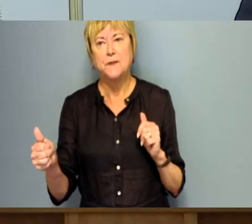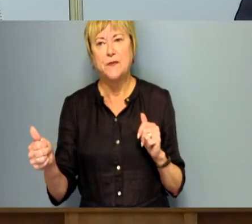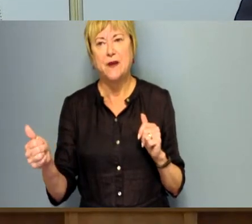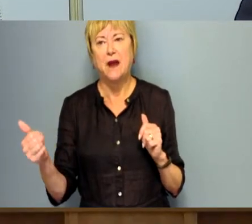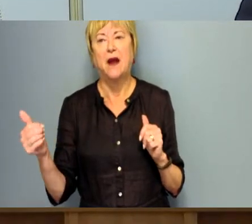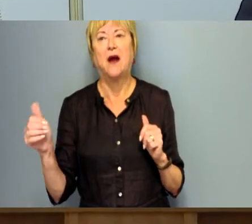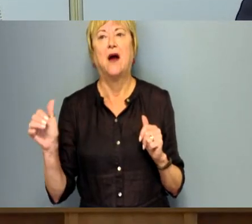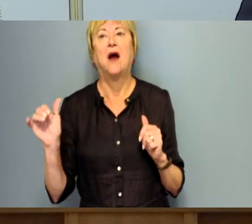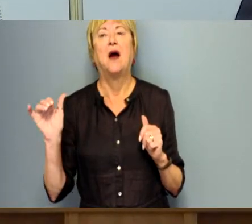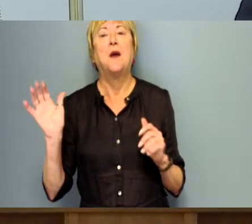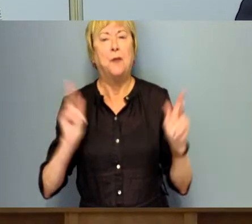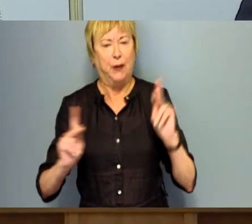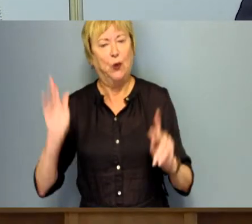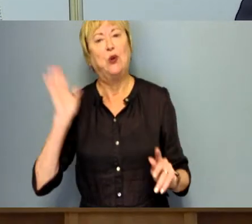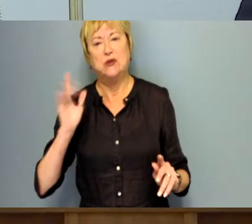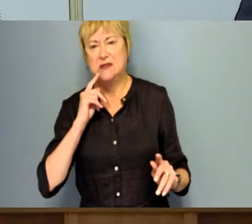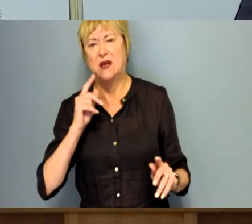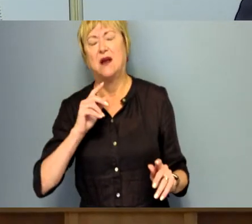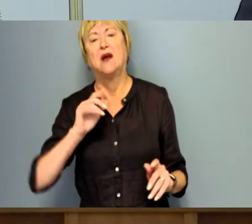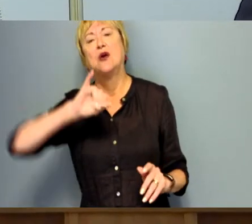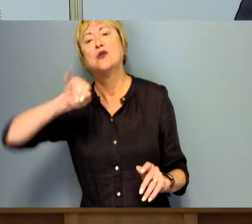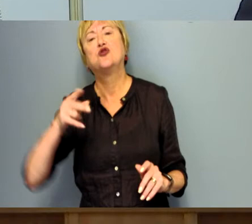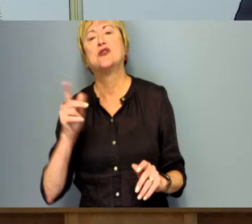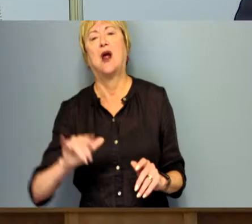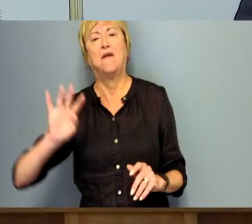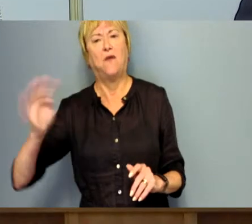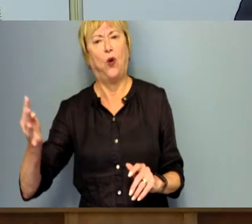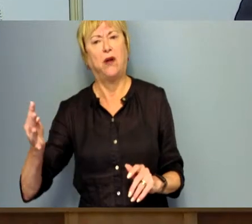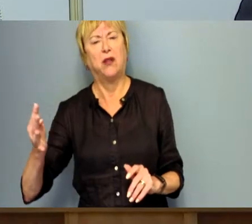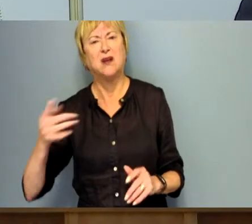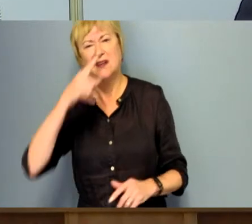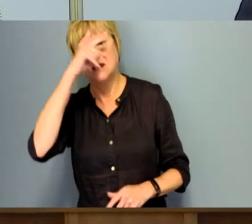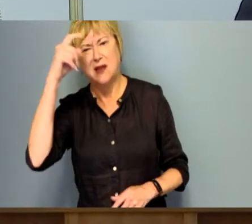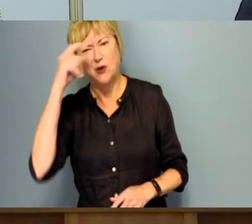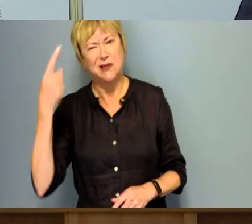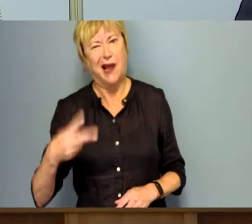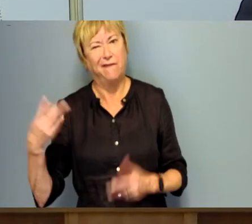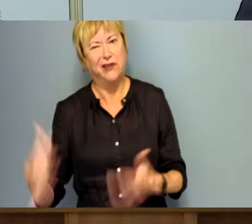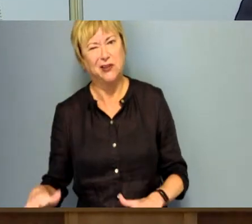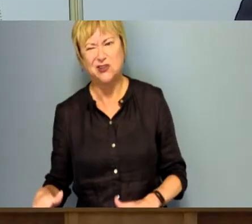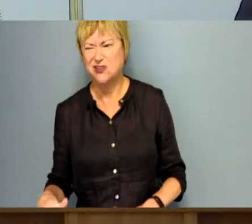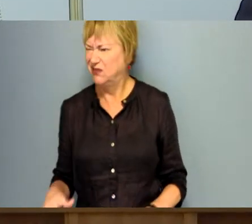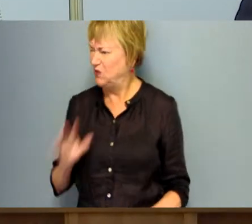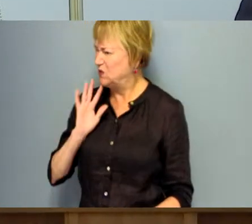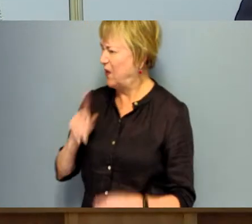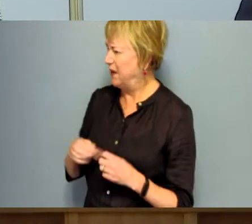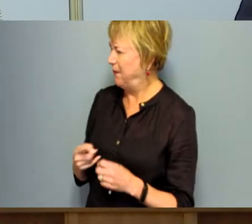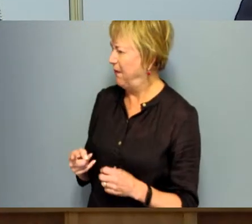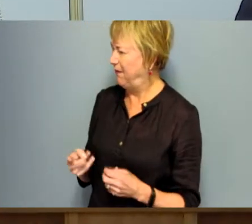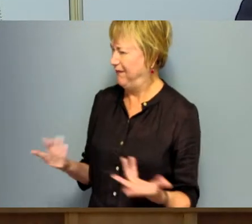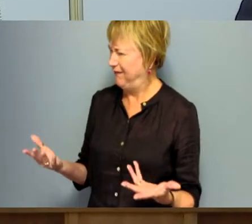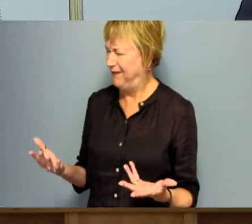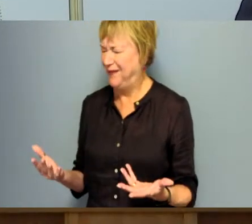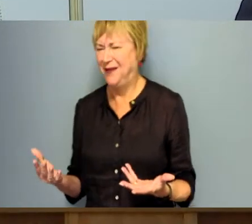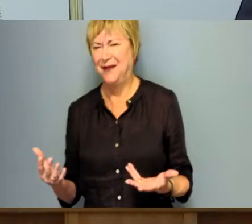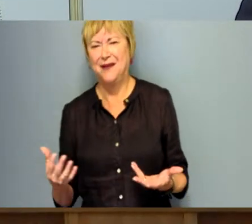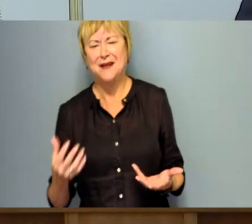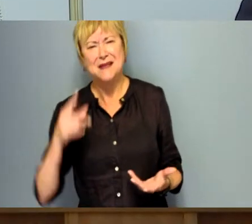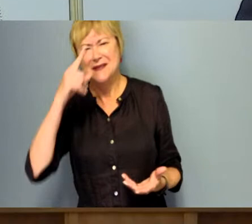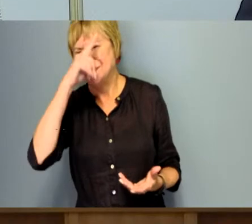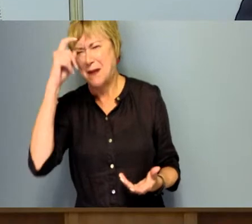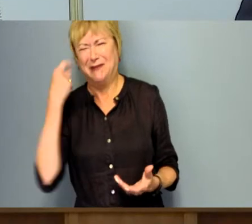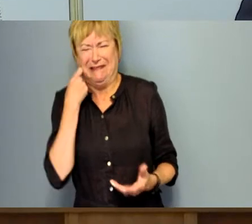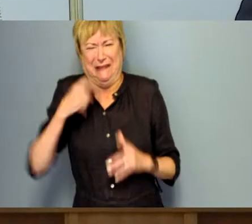people used to say, well, 4th of July is here, the summer's half over. And I used to say, what are you talking about? Still, summer's just